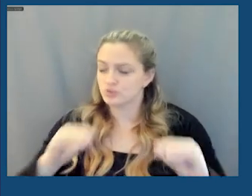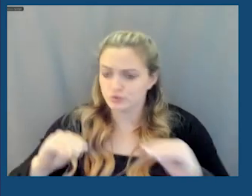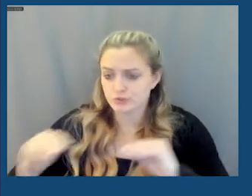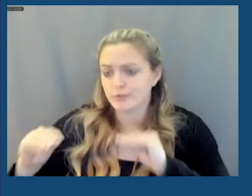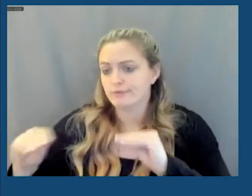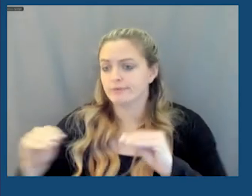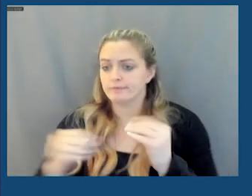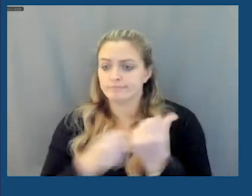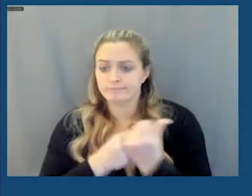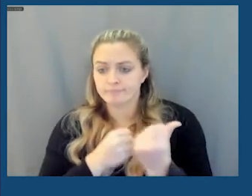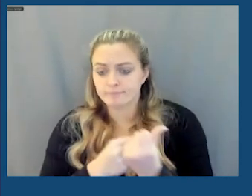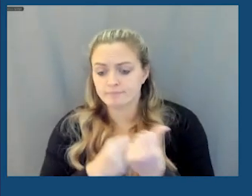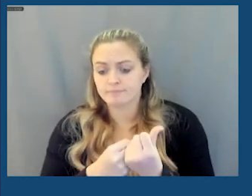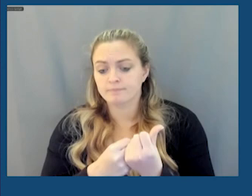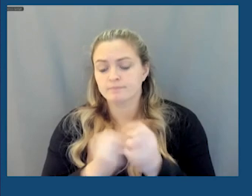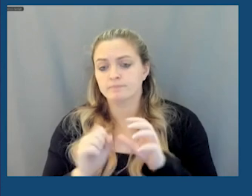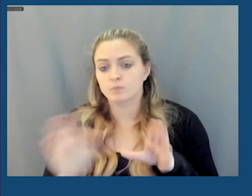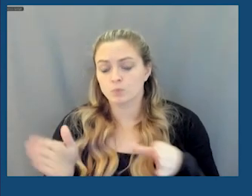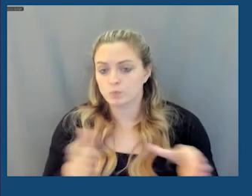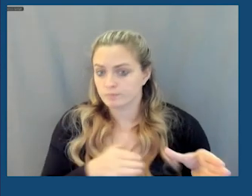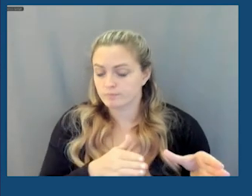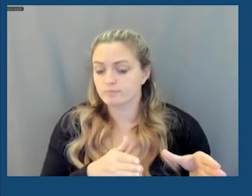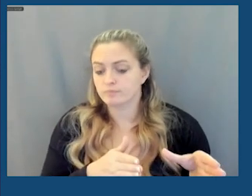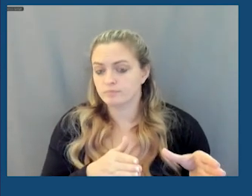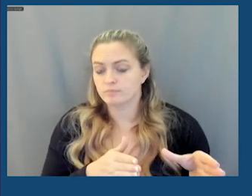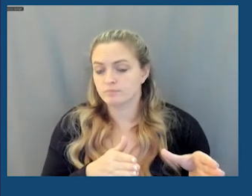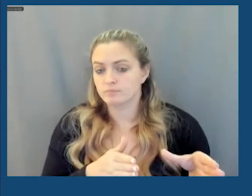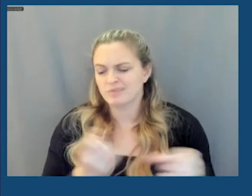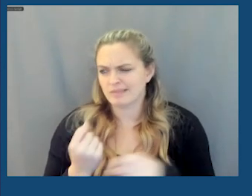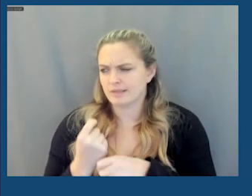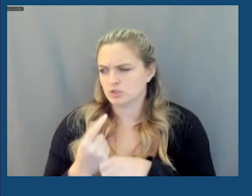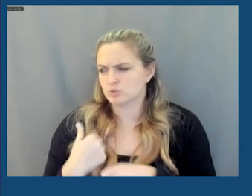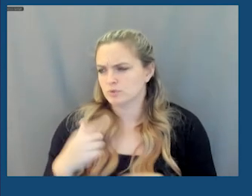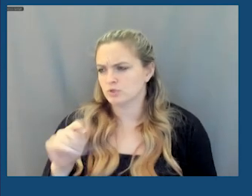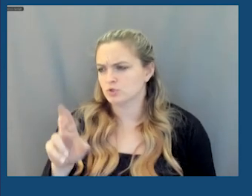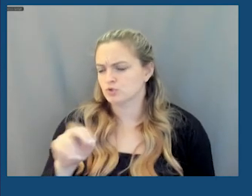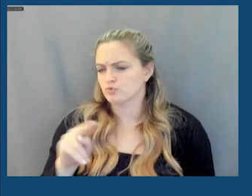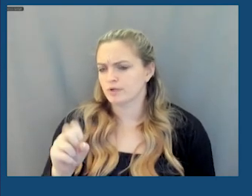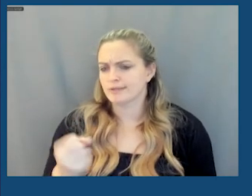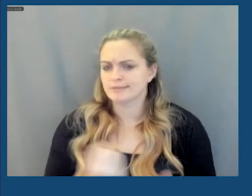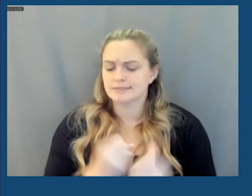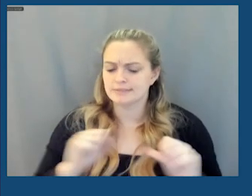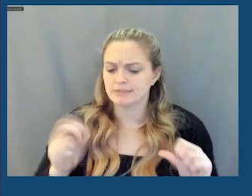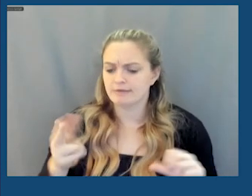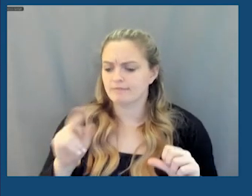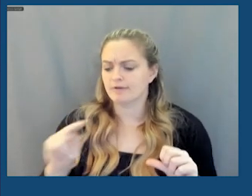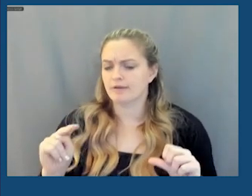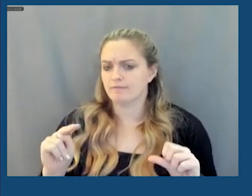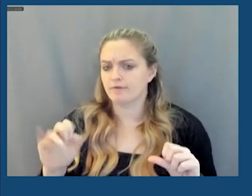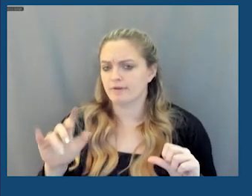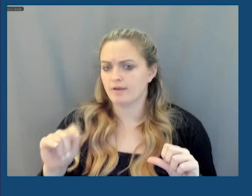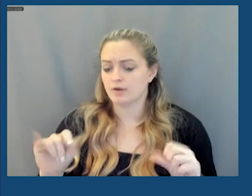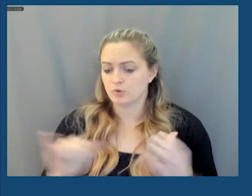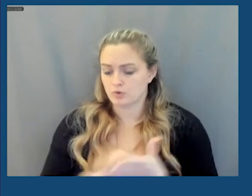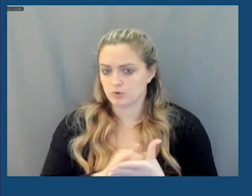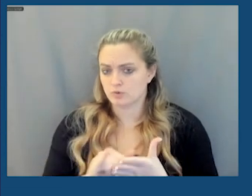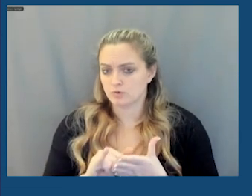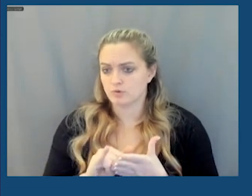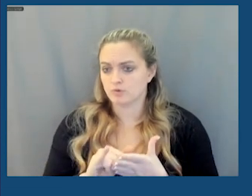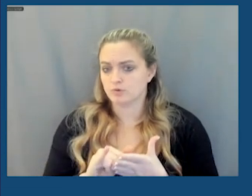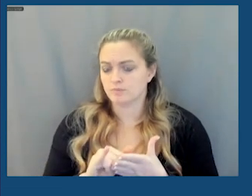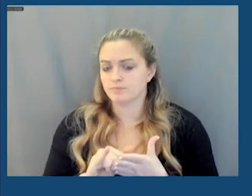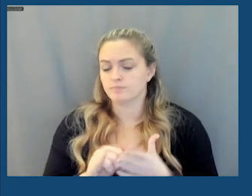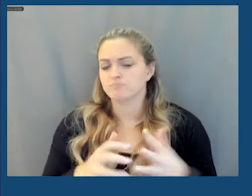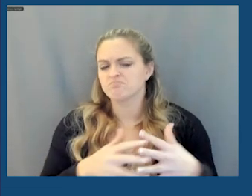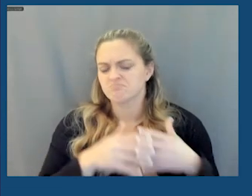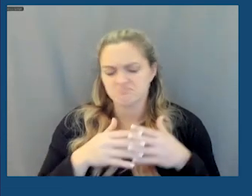organizing. Last year, we had the Trans Safe Haven Act in New York. America has gotten the message.